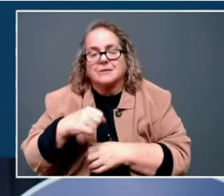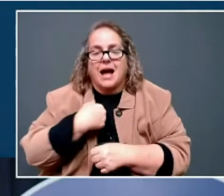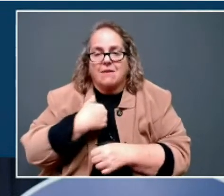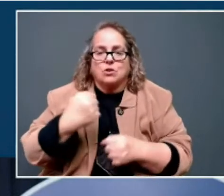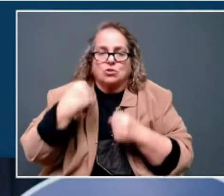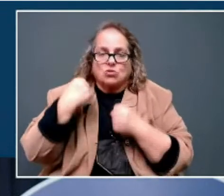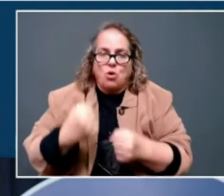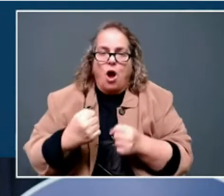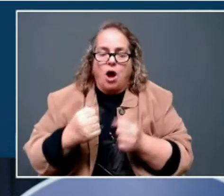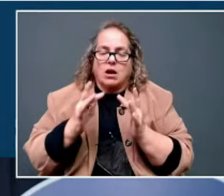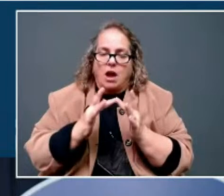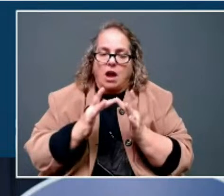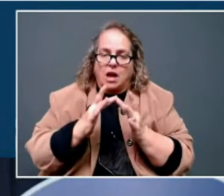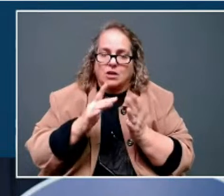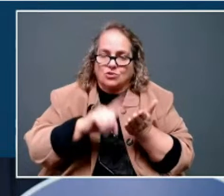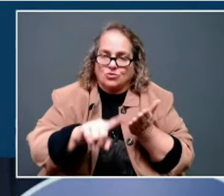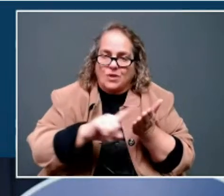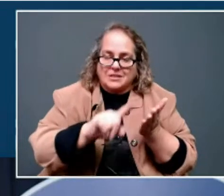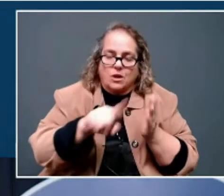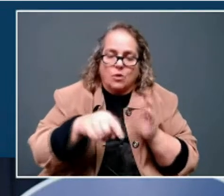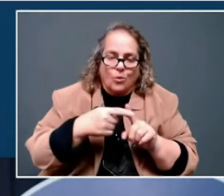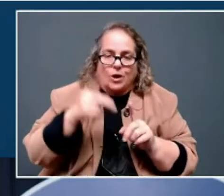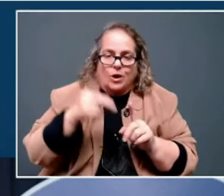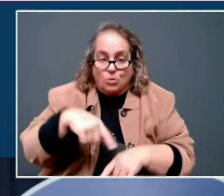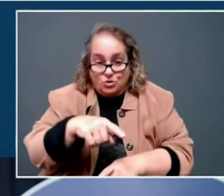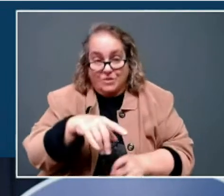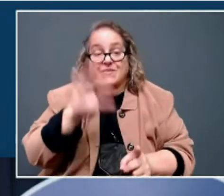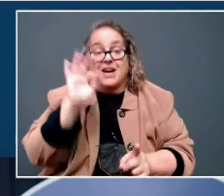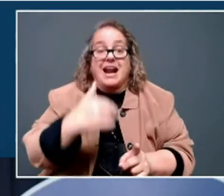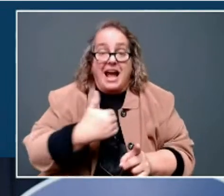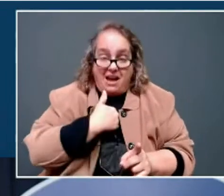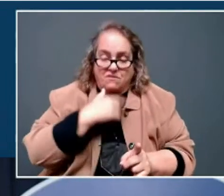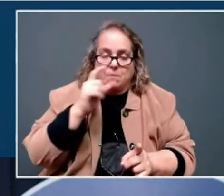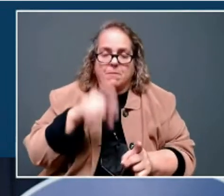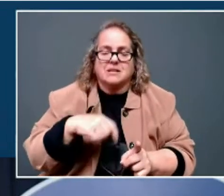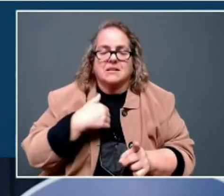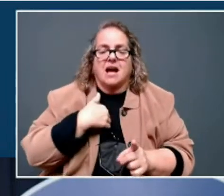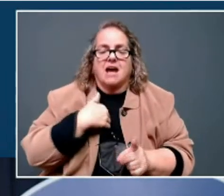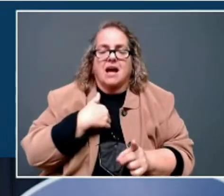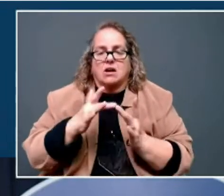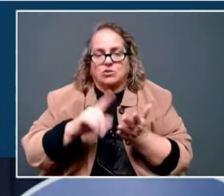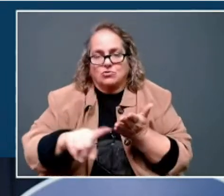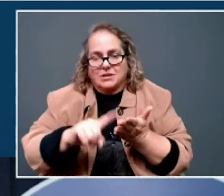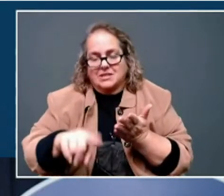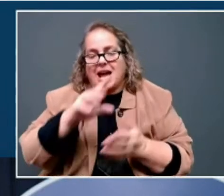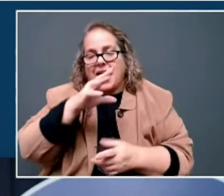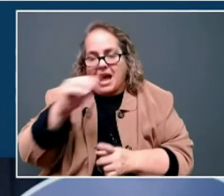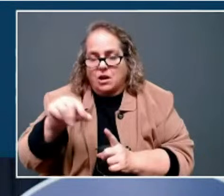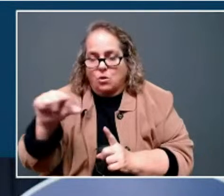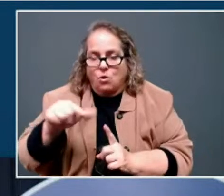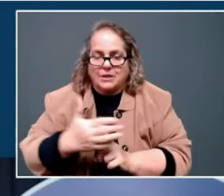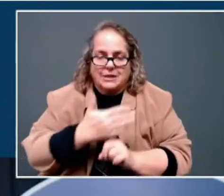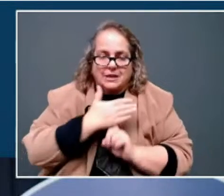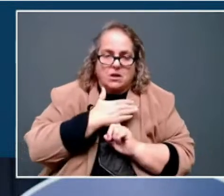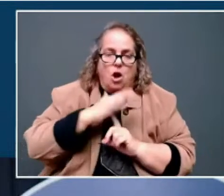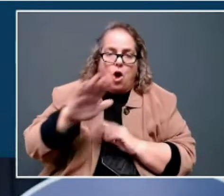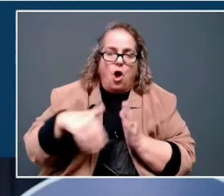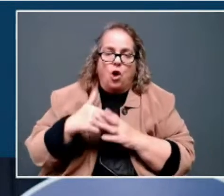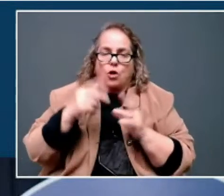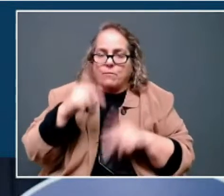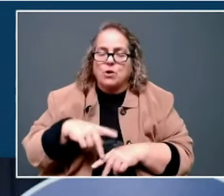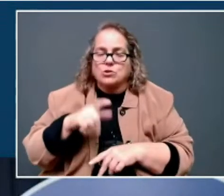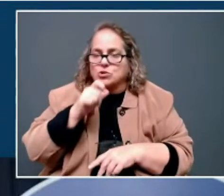when positive persons are identified in the school setting and to quarantine all persons not up to date on their COVID-19